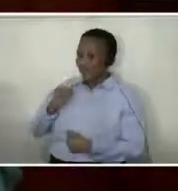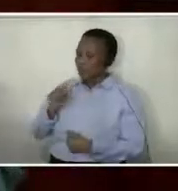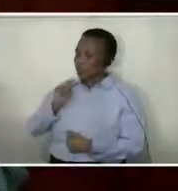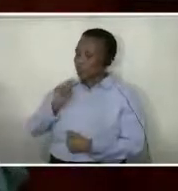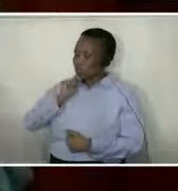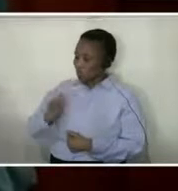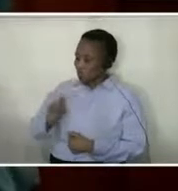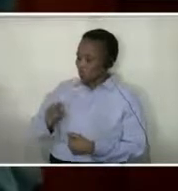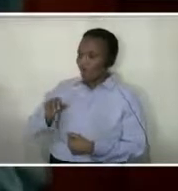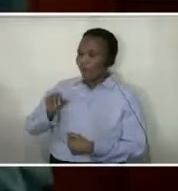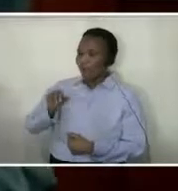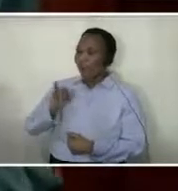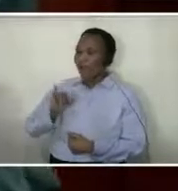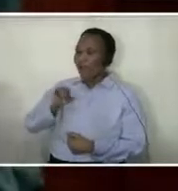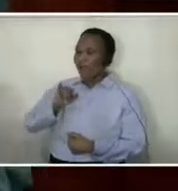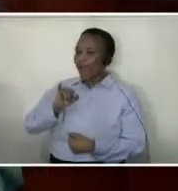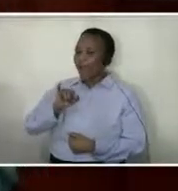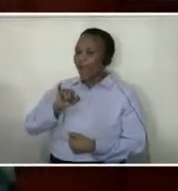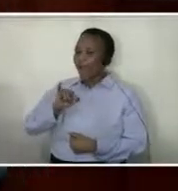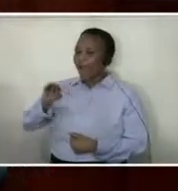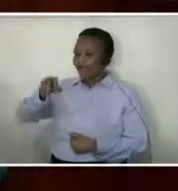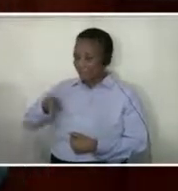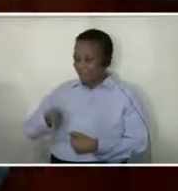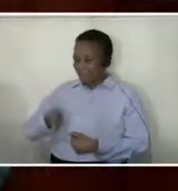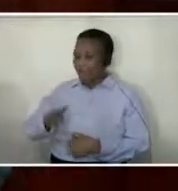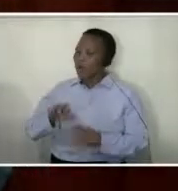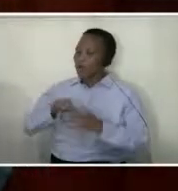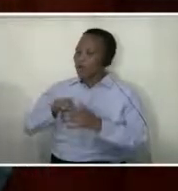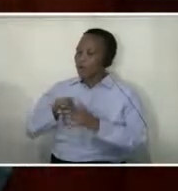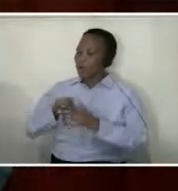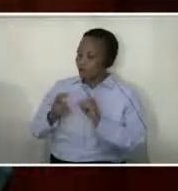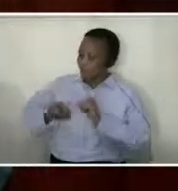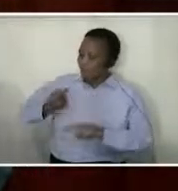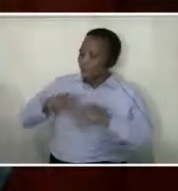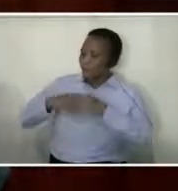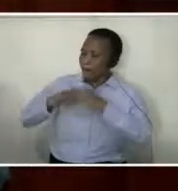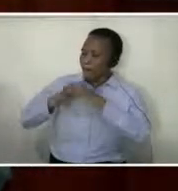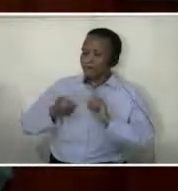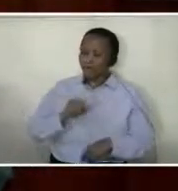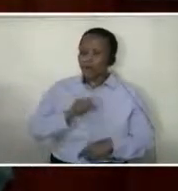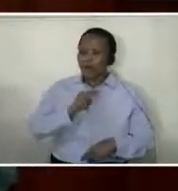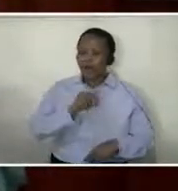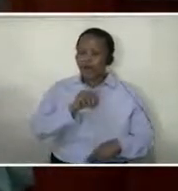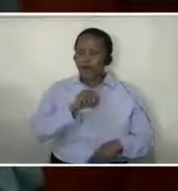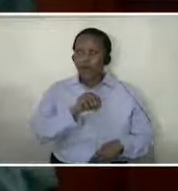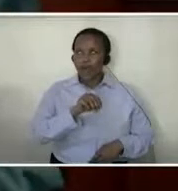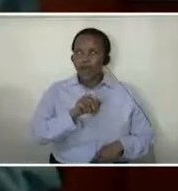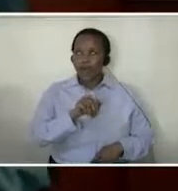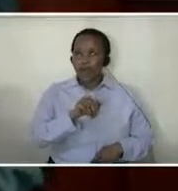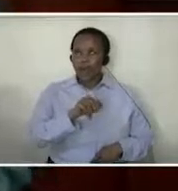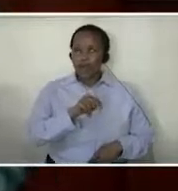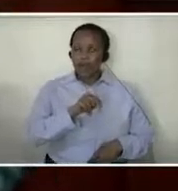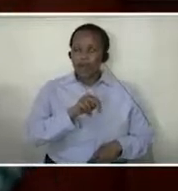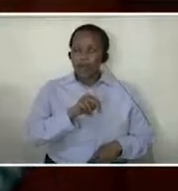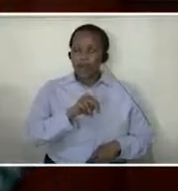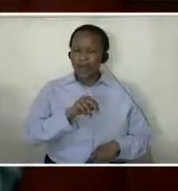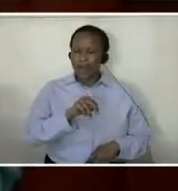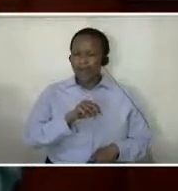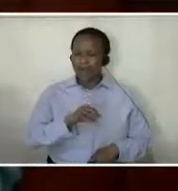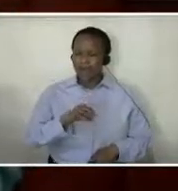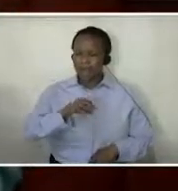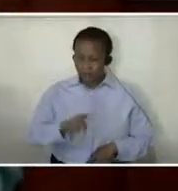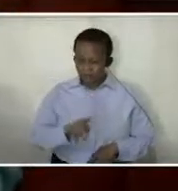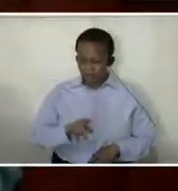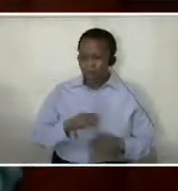out of the womb of the IFP. The 2021 local government elections equally produced a set of